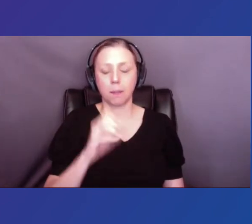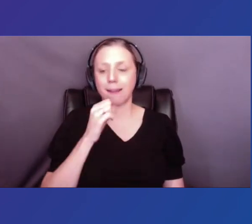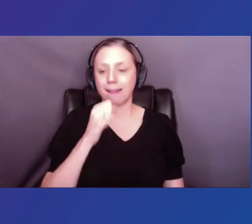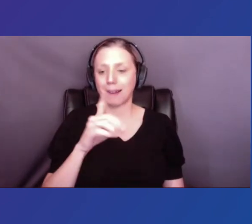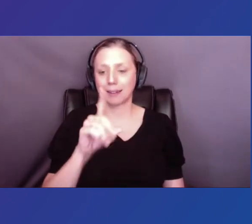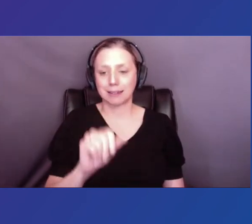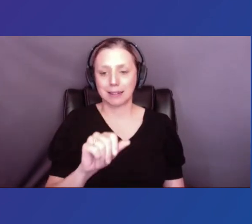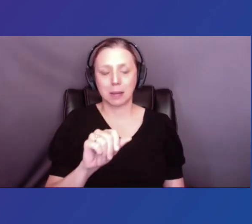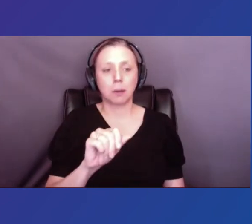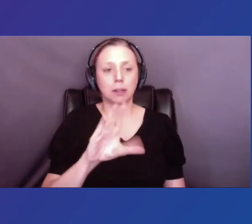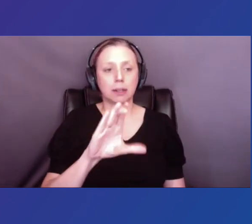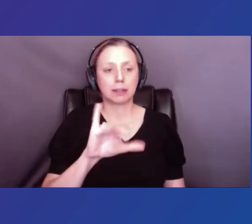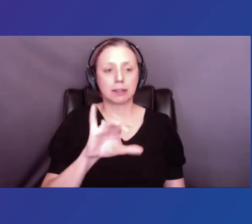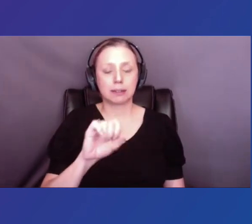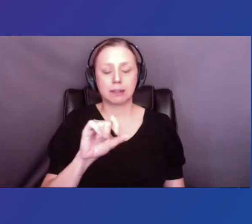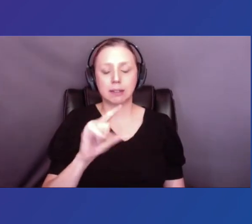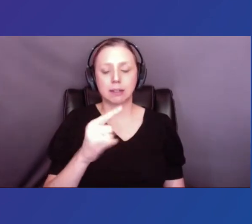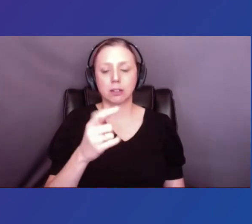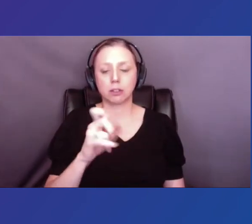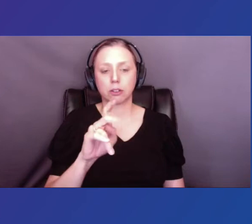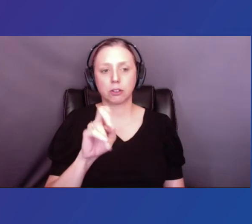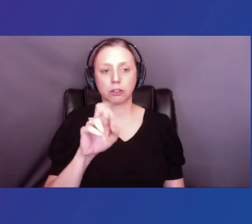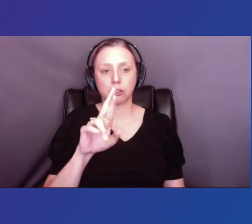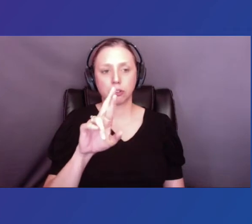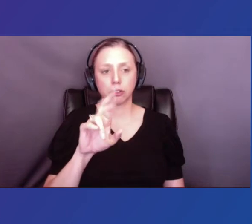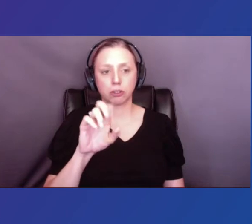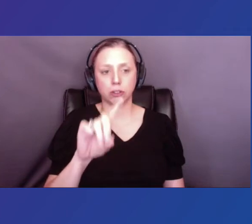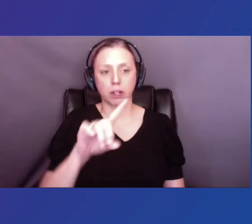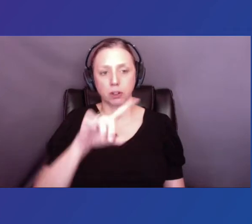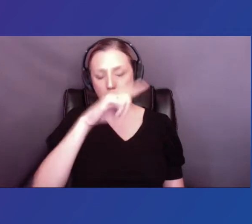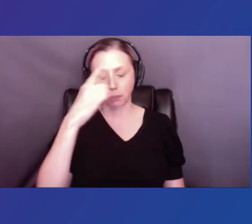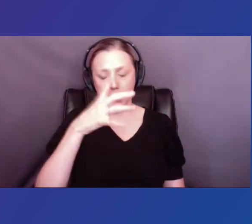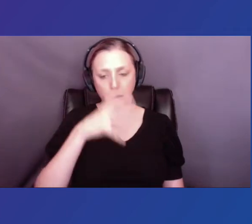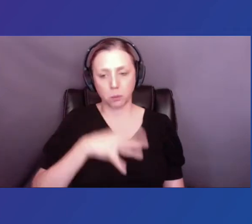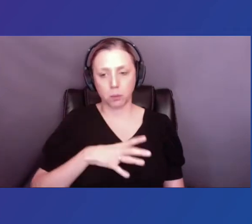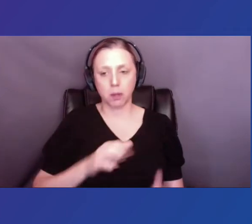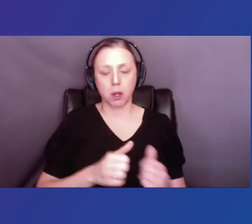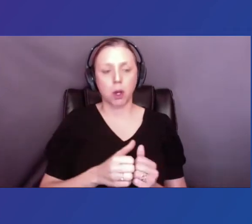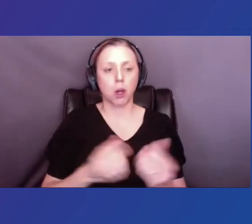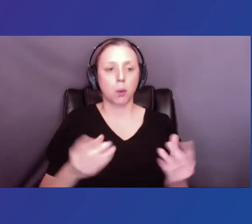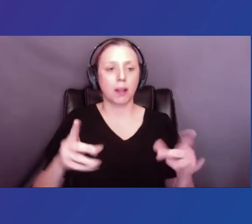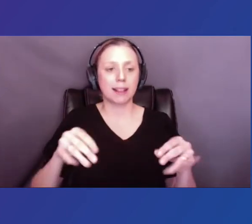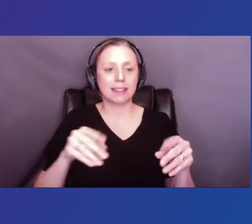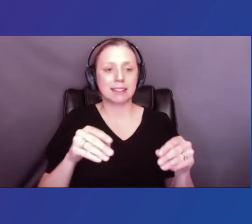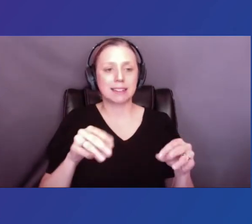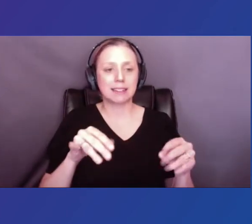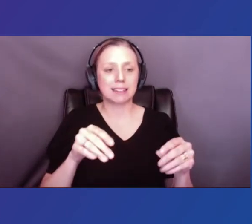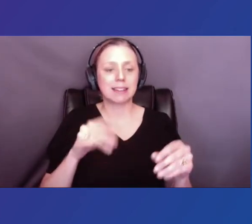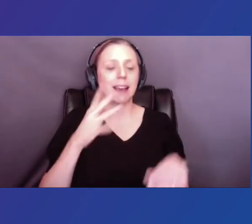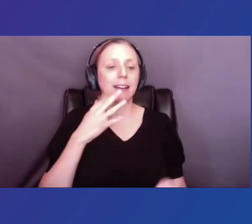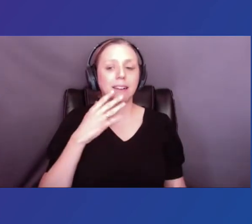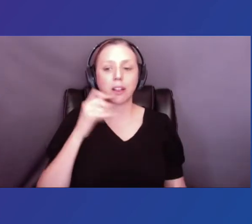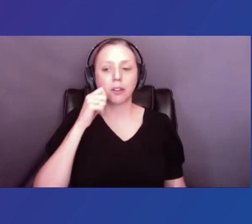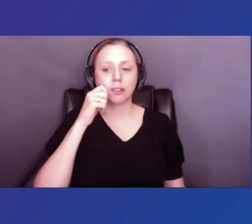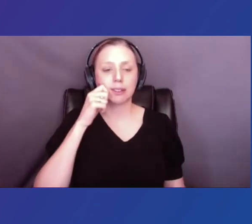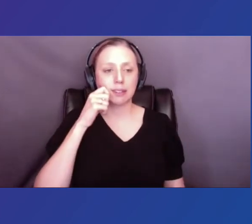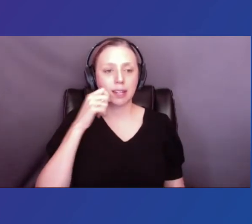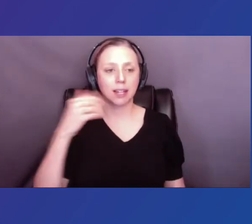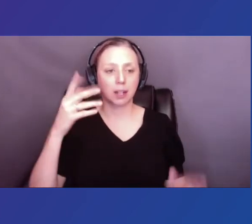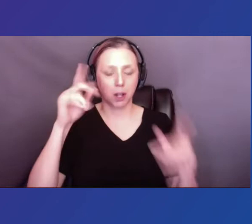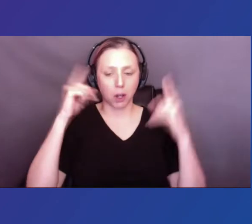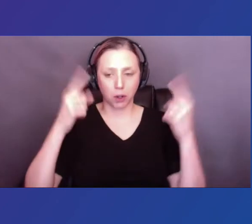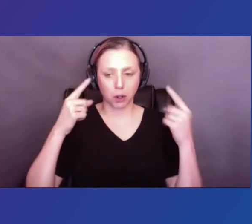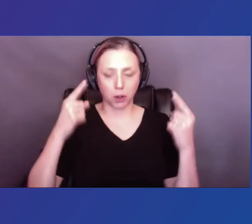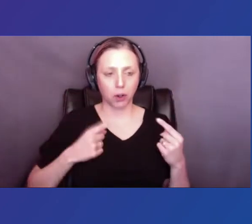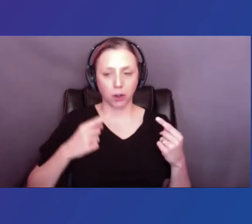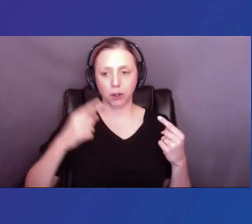Black woman with sand-colored skin and dark brown, curly, shoulder-length hair. I'm